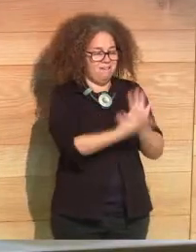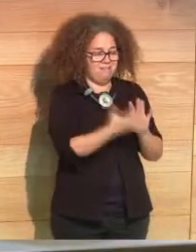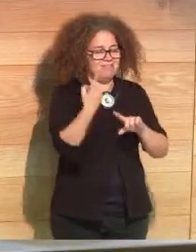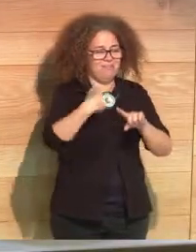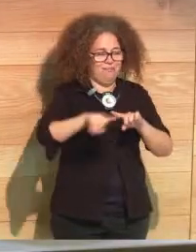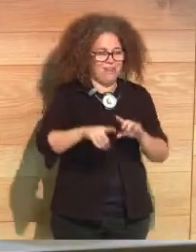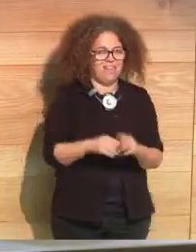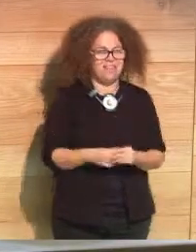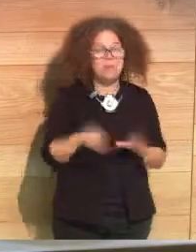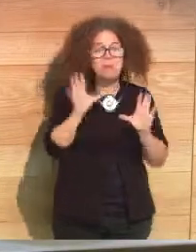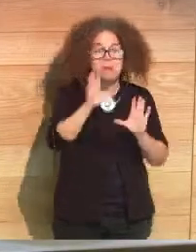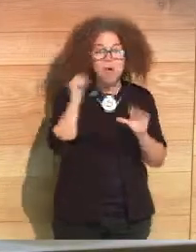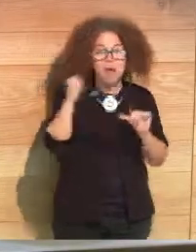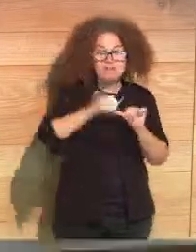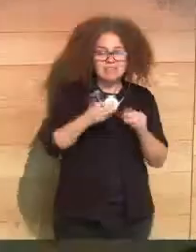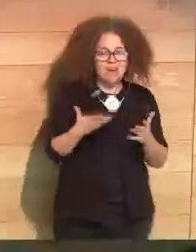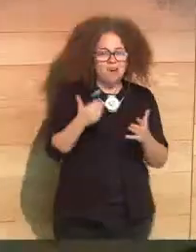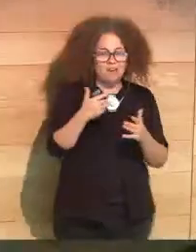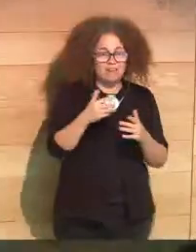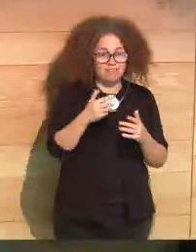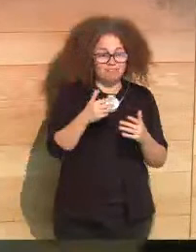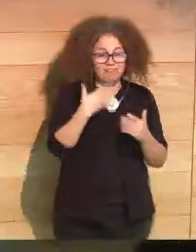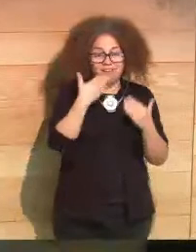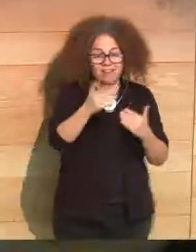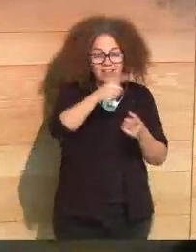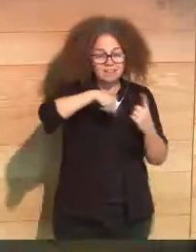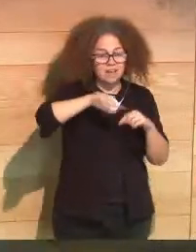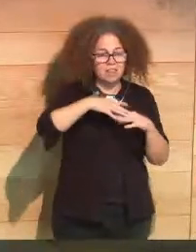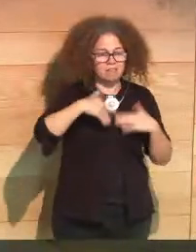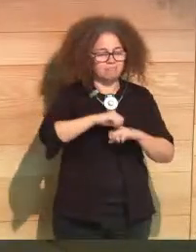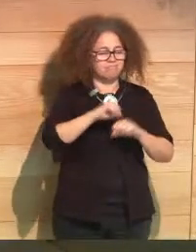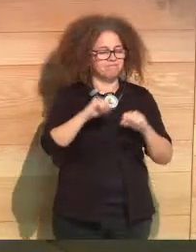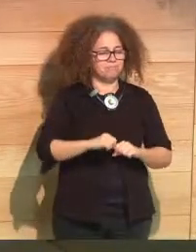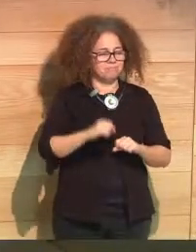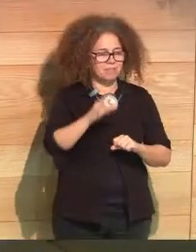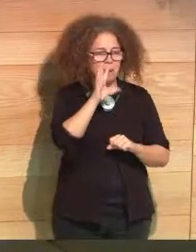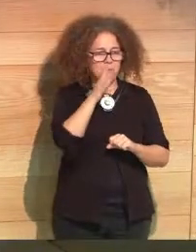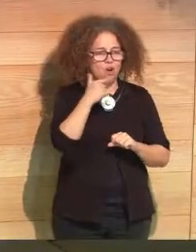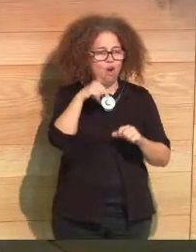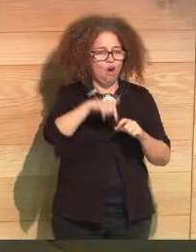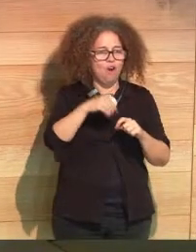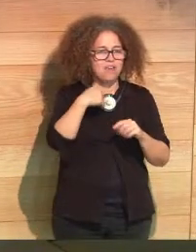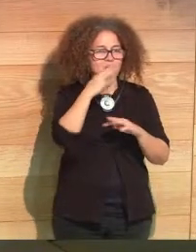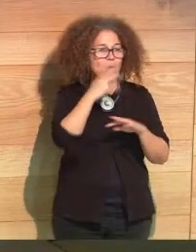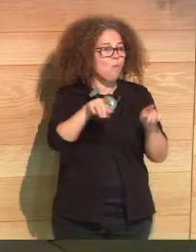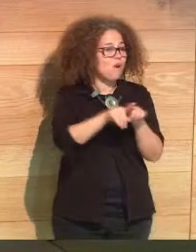to the one that we have today. But I think that this time has given us the possibility of